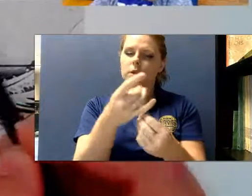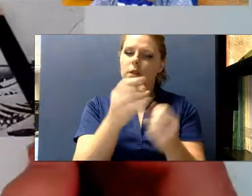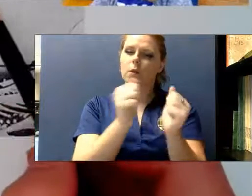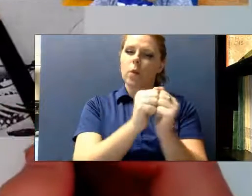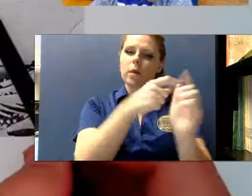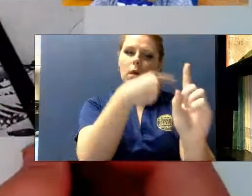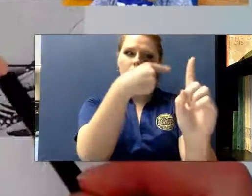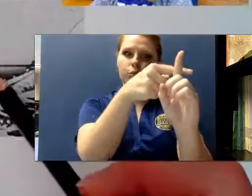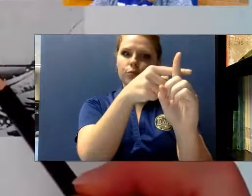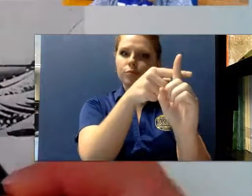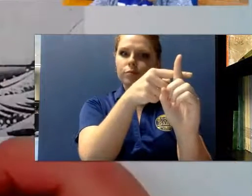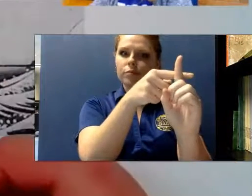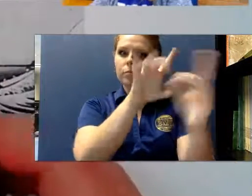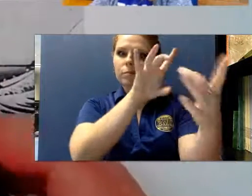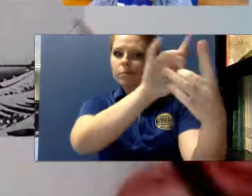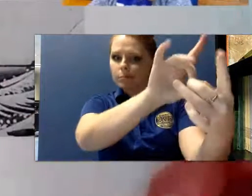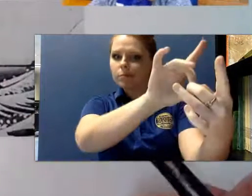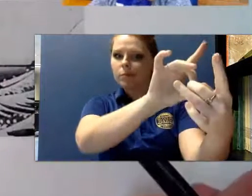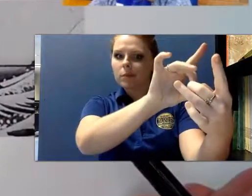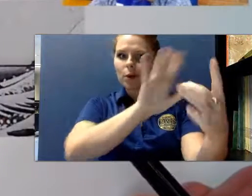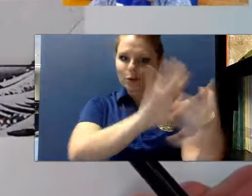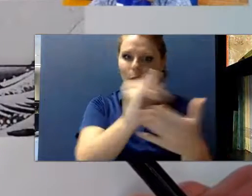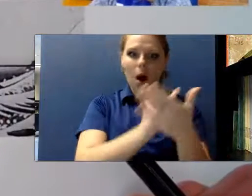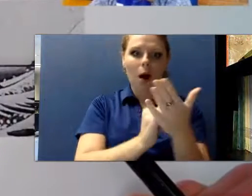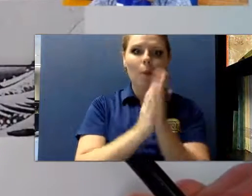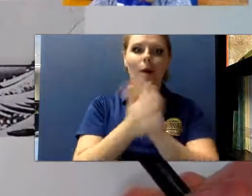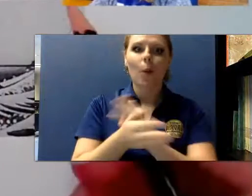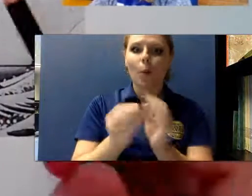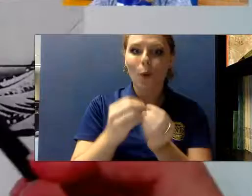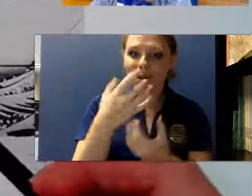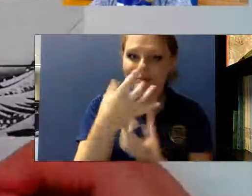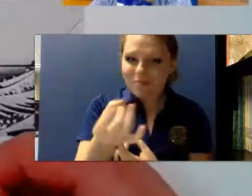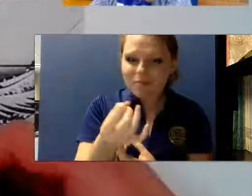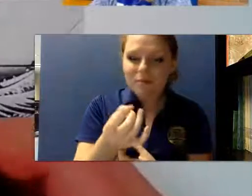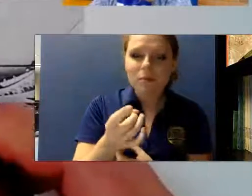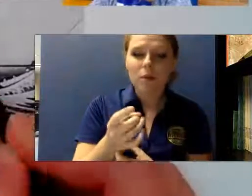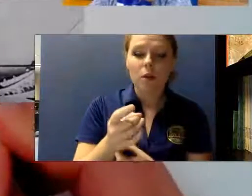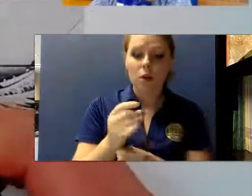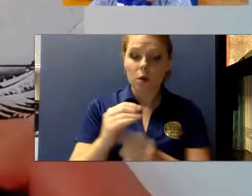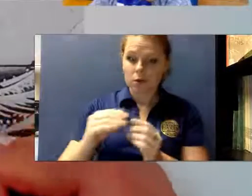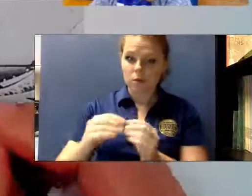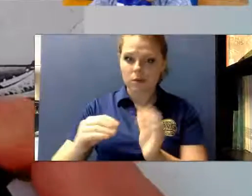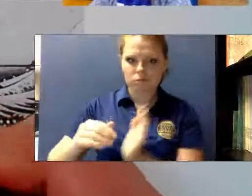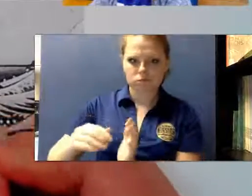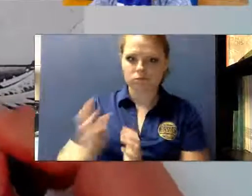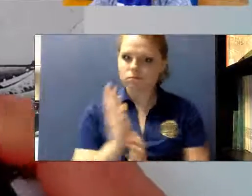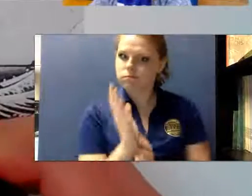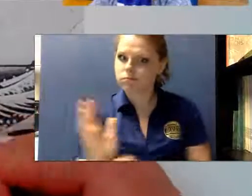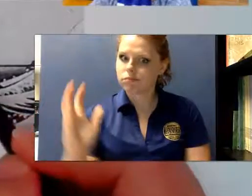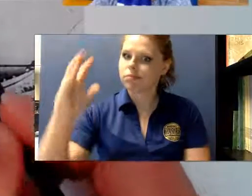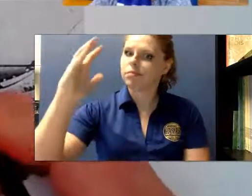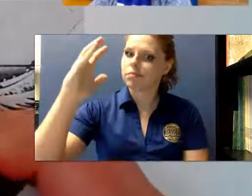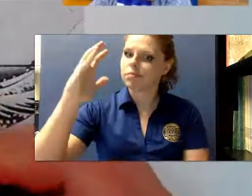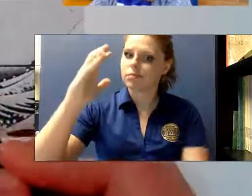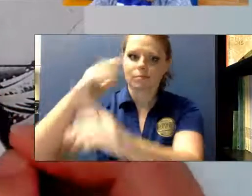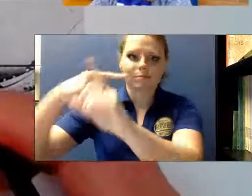along these intersections, that your artwork will be more interesting. So the Great Wave has the main wave up